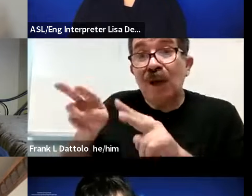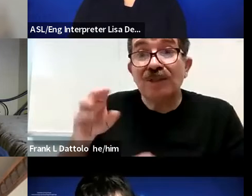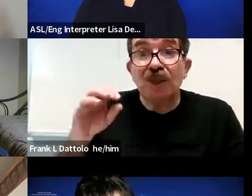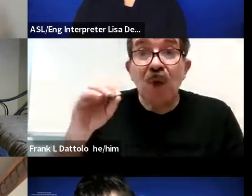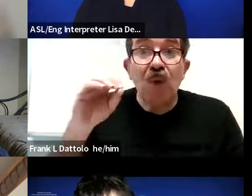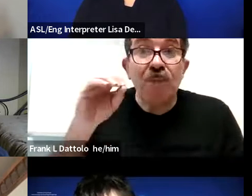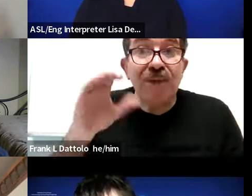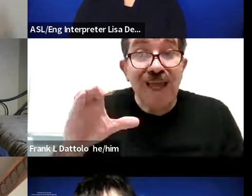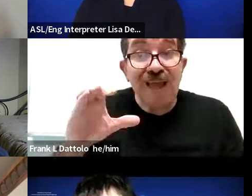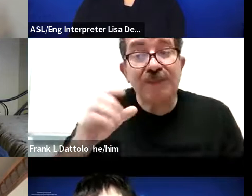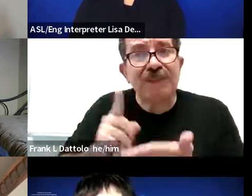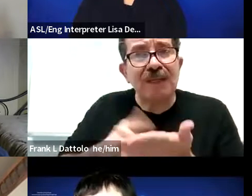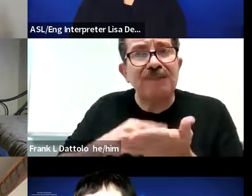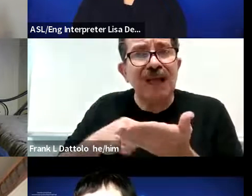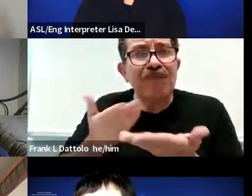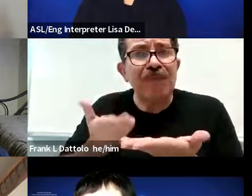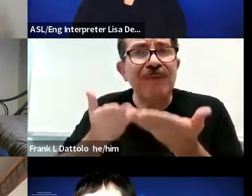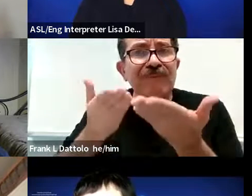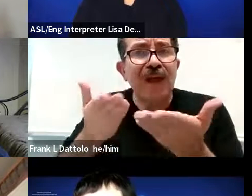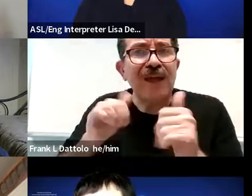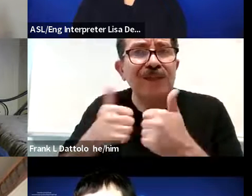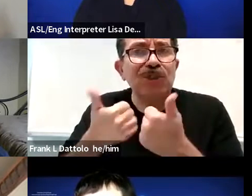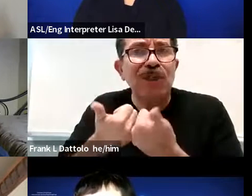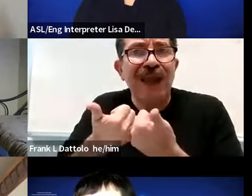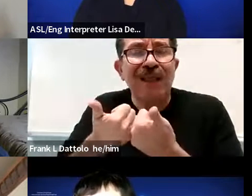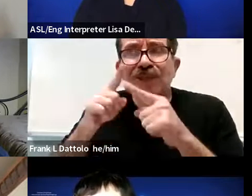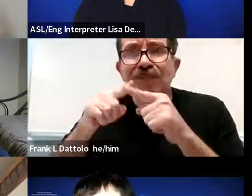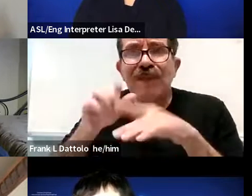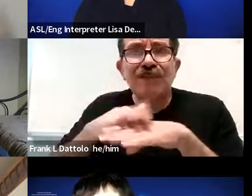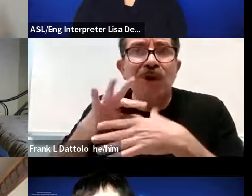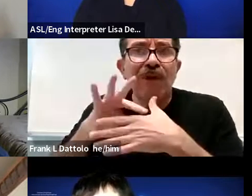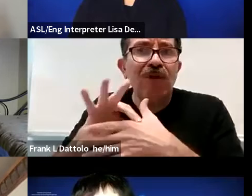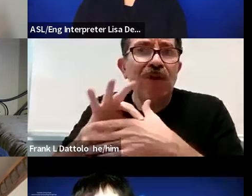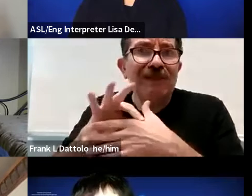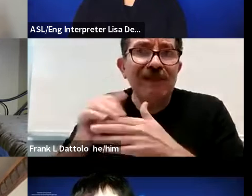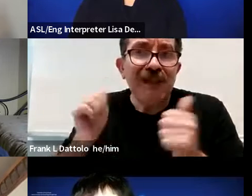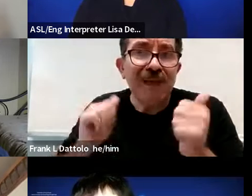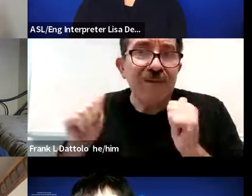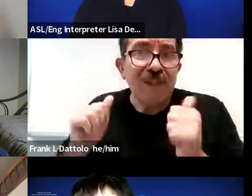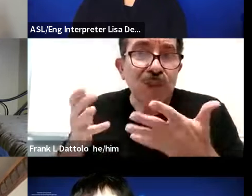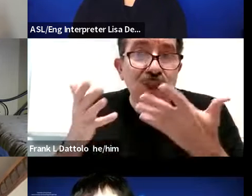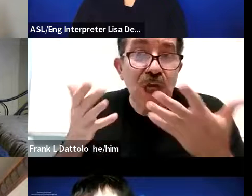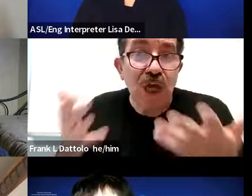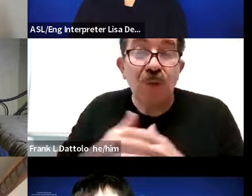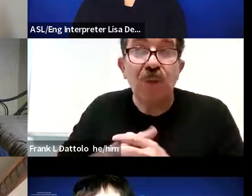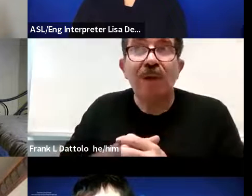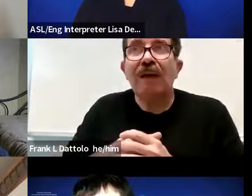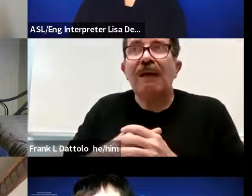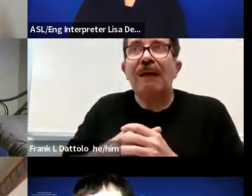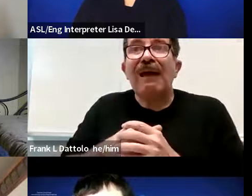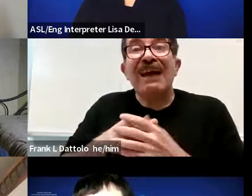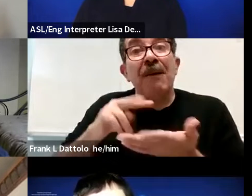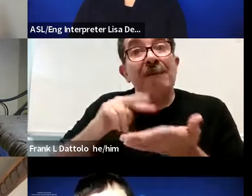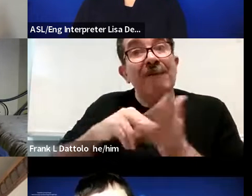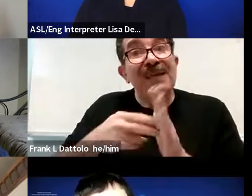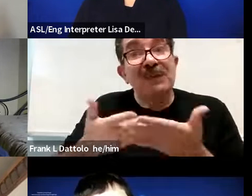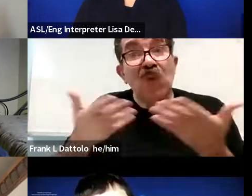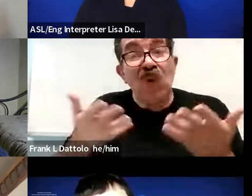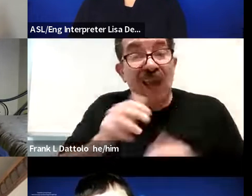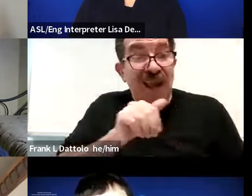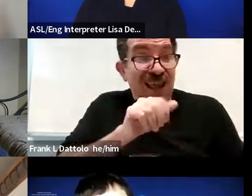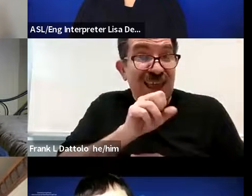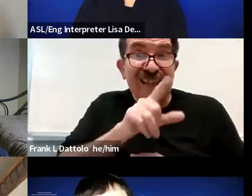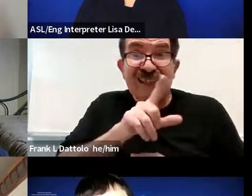To get the message through ASL is easier for me. To get it through open captioning,